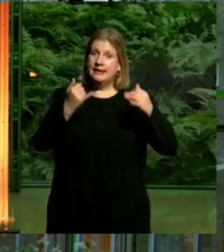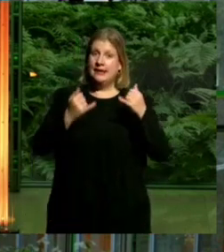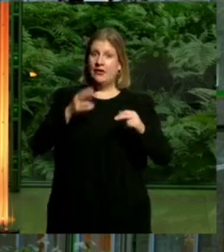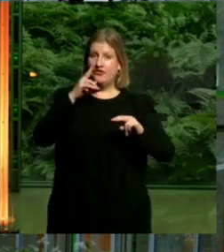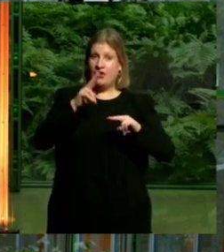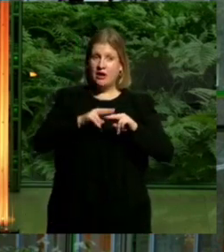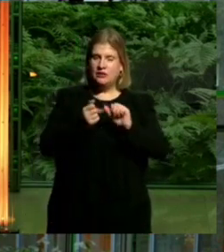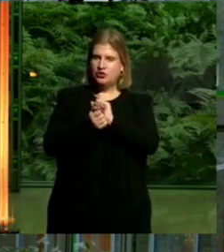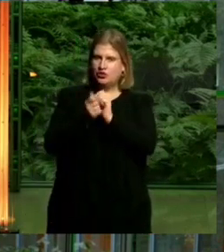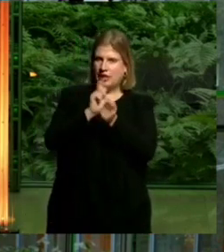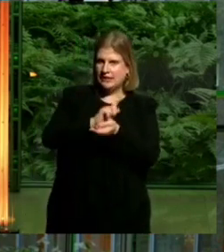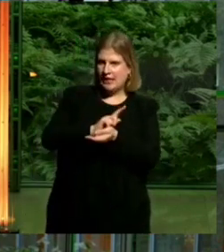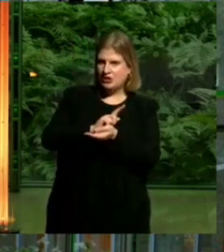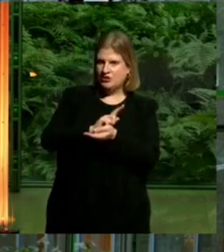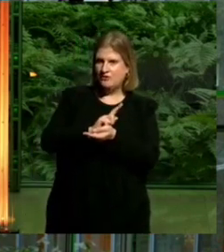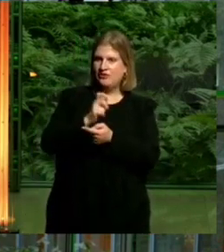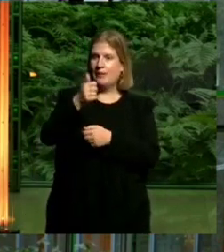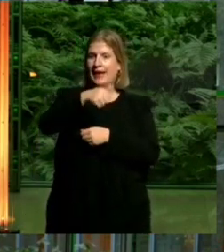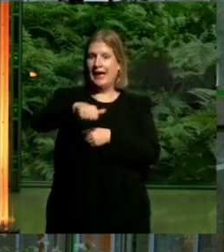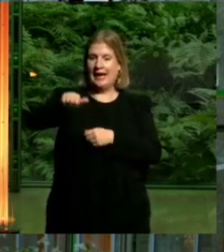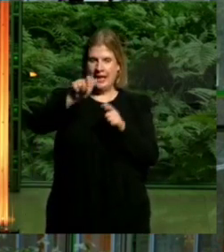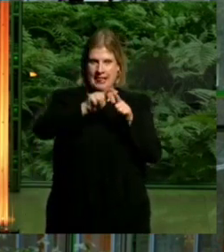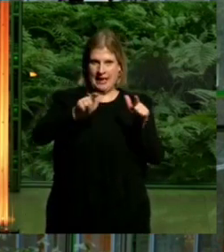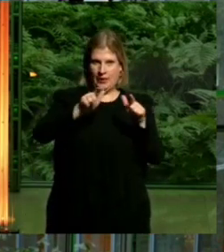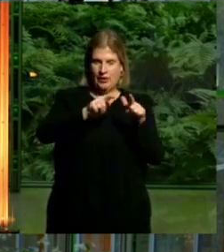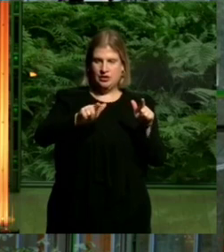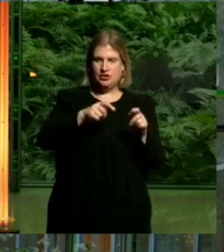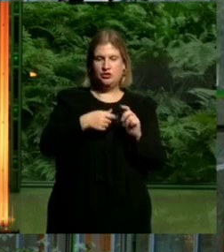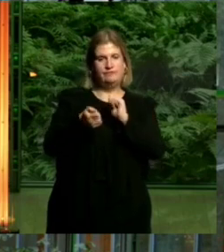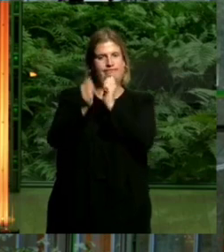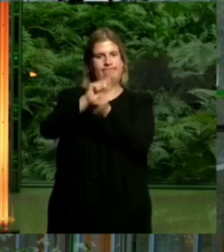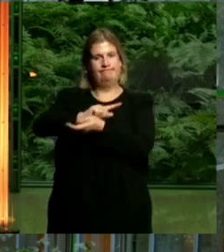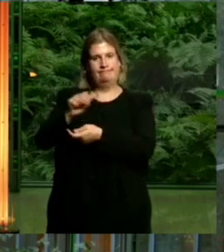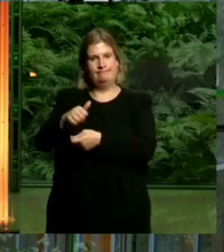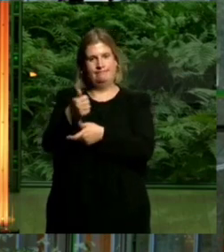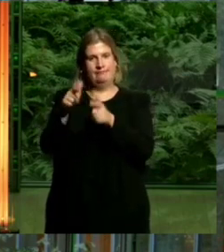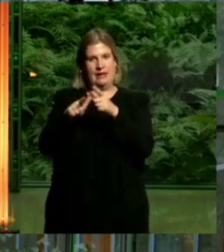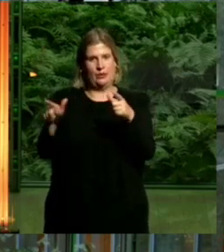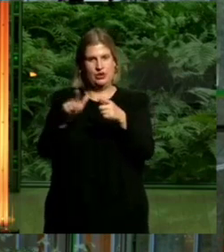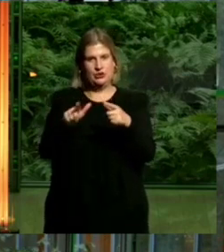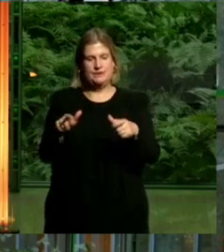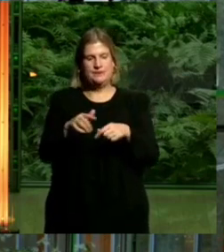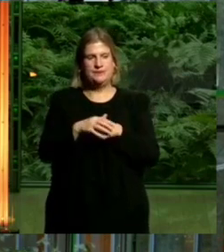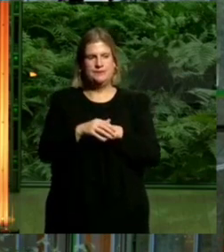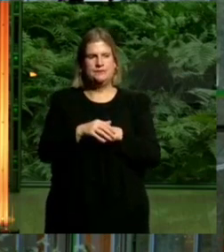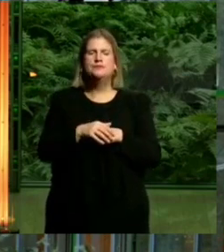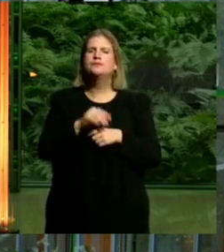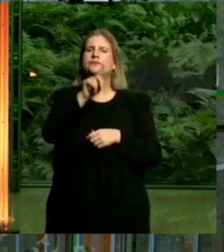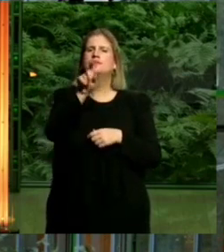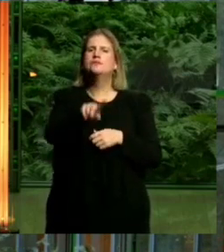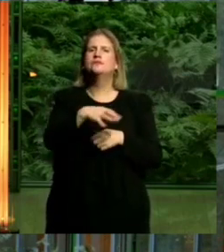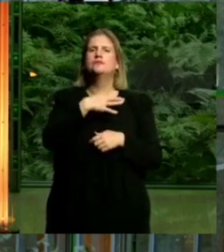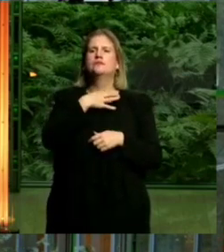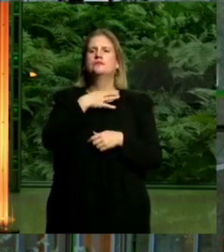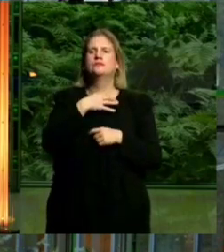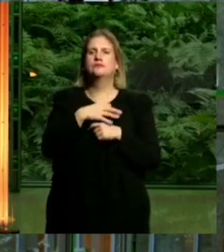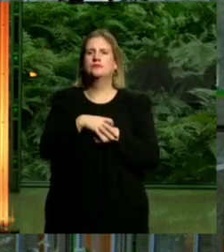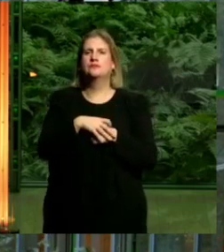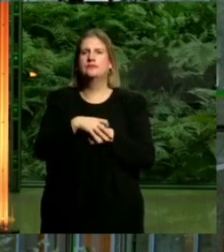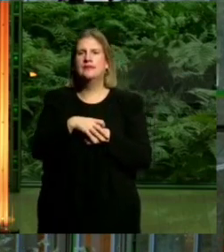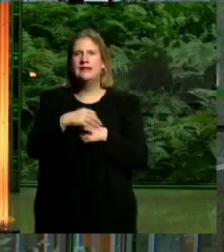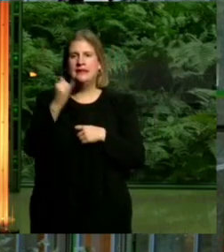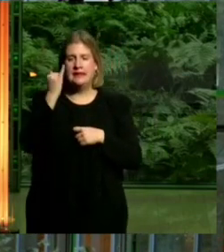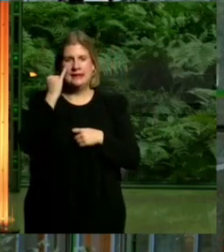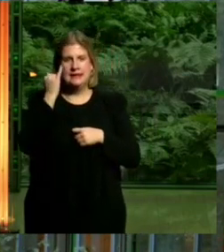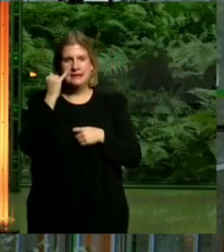translation from any language to another language, right? Now, let me ask you this. If I was to give you